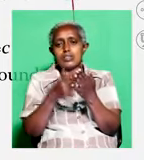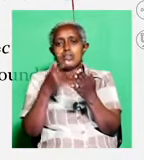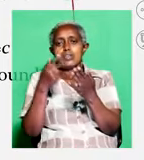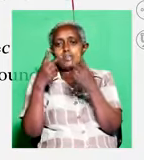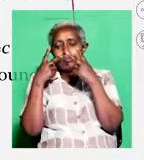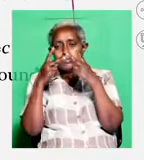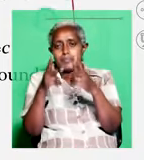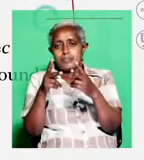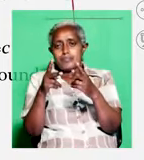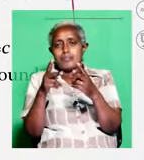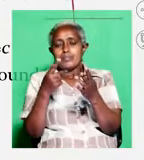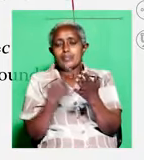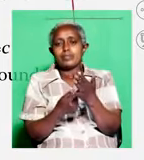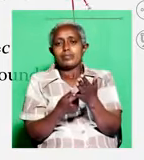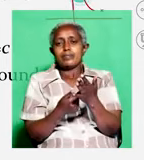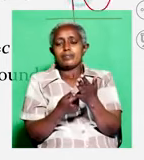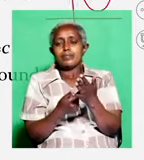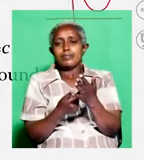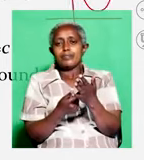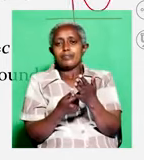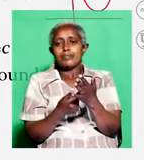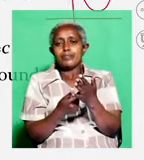one,